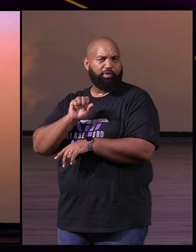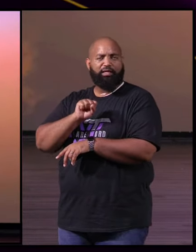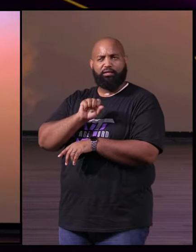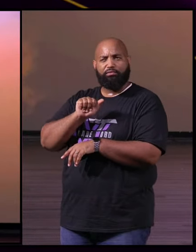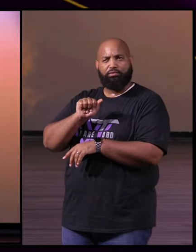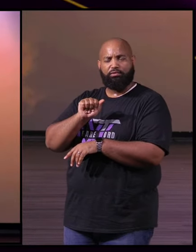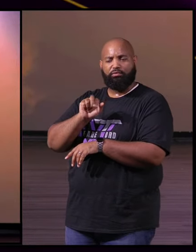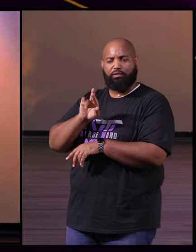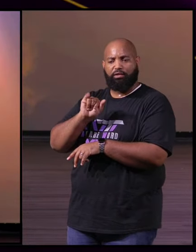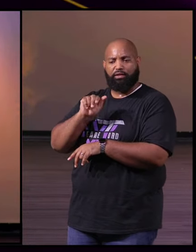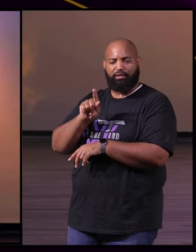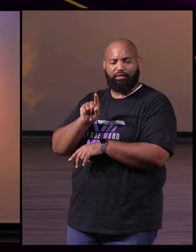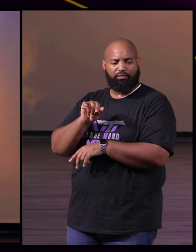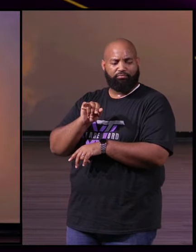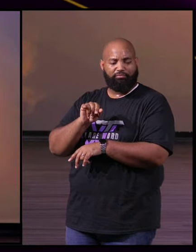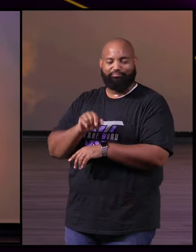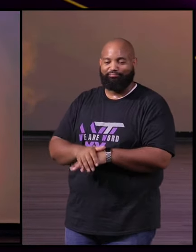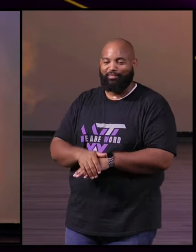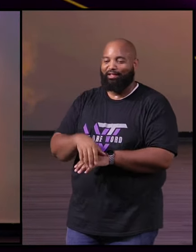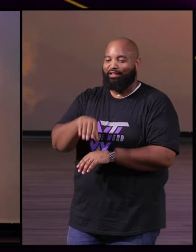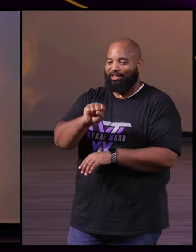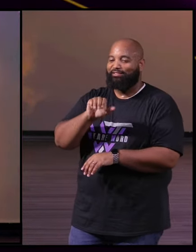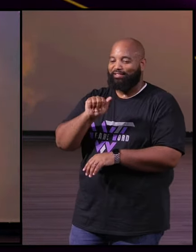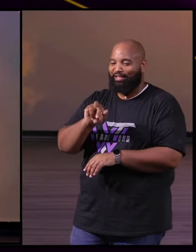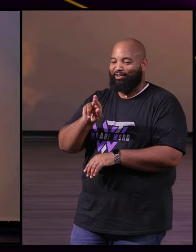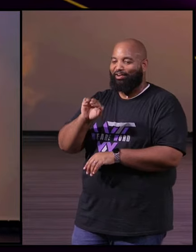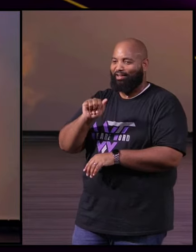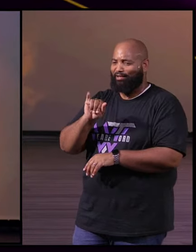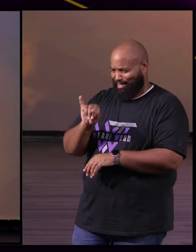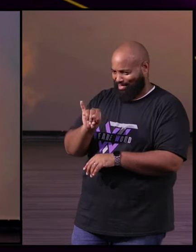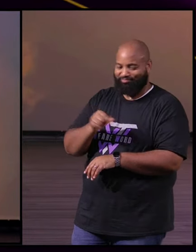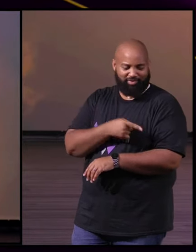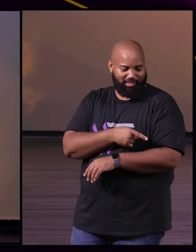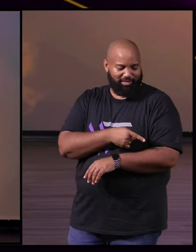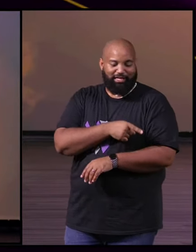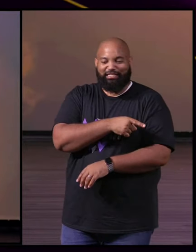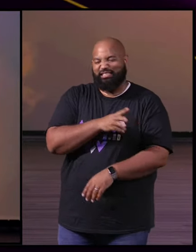this woman is like 65 years old.